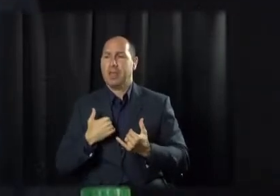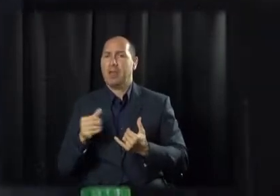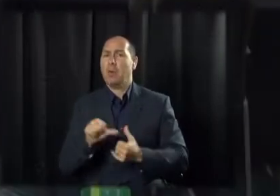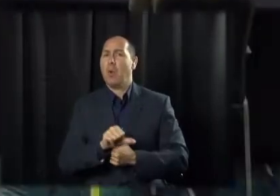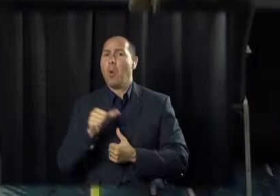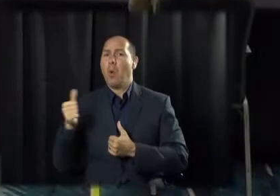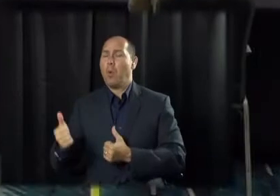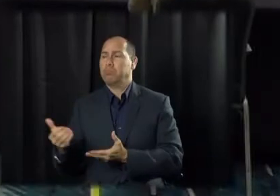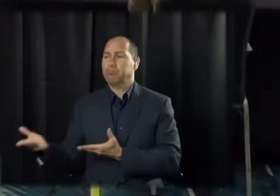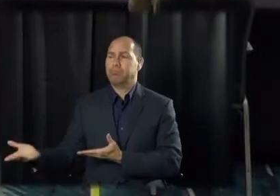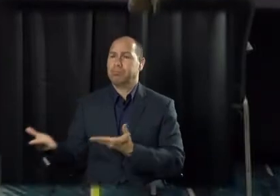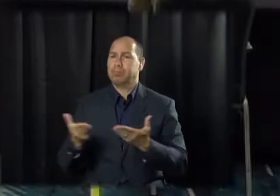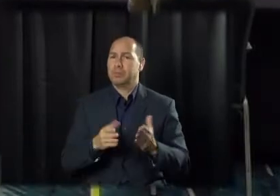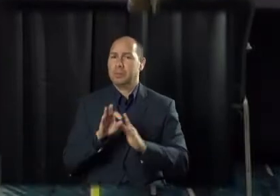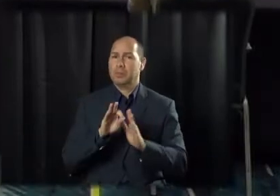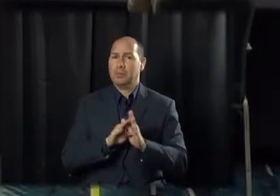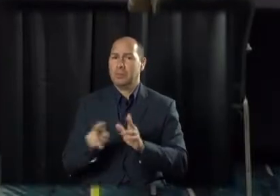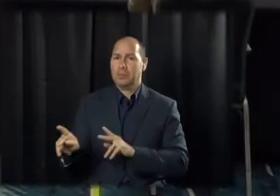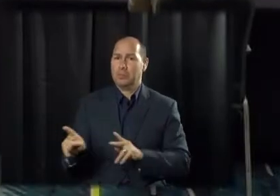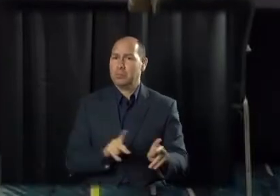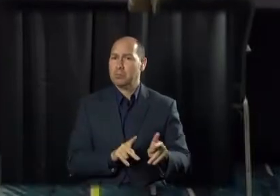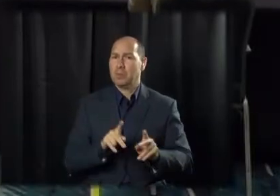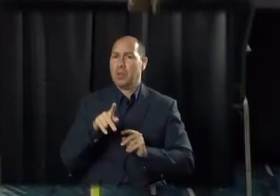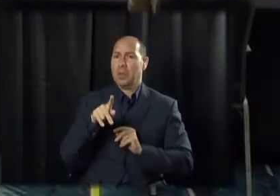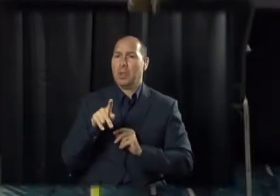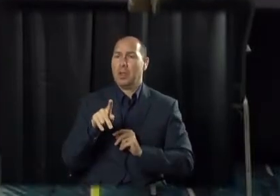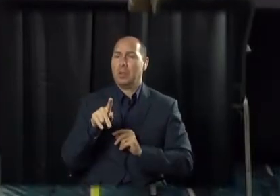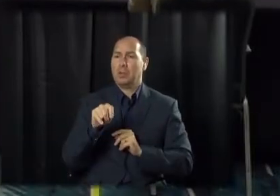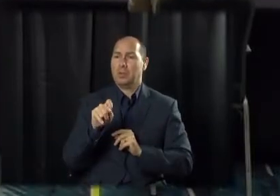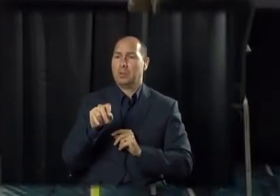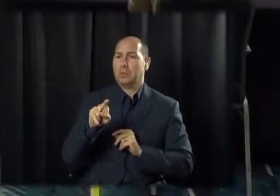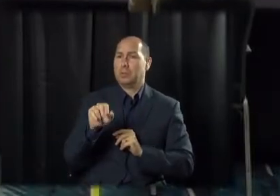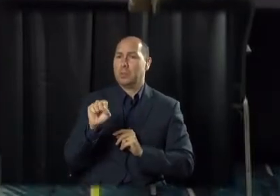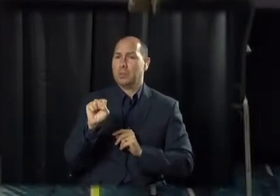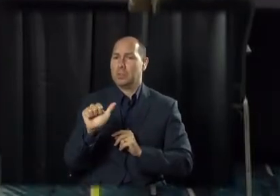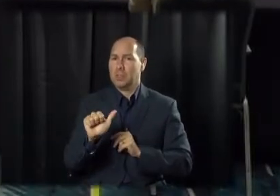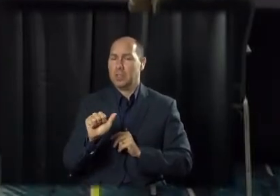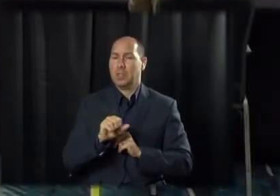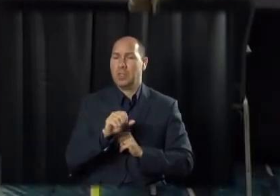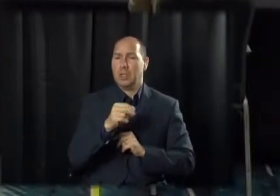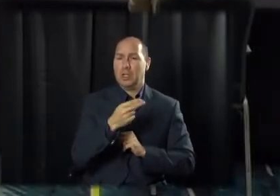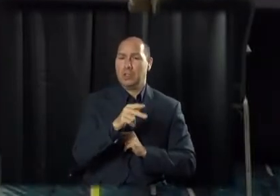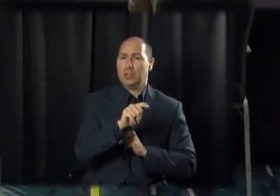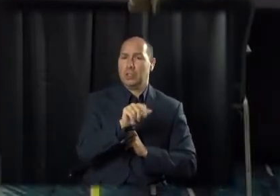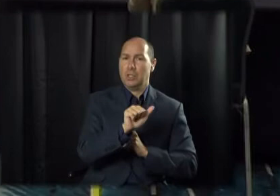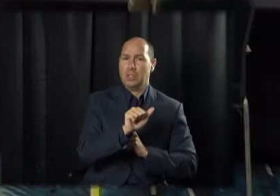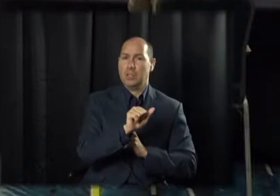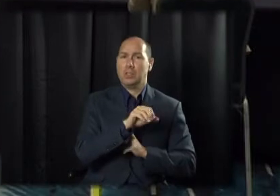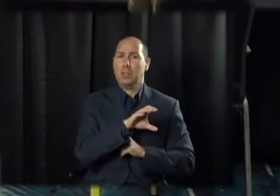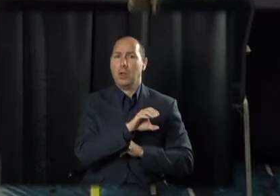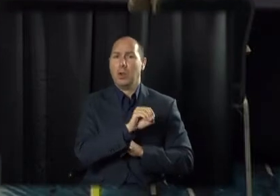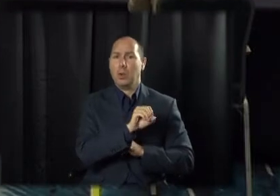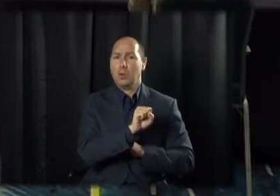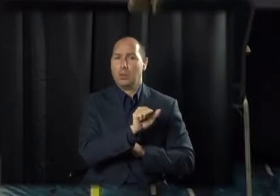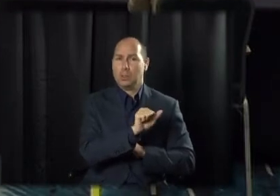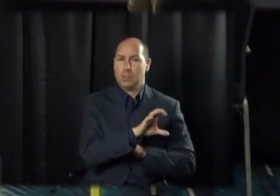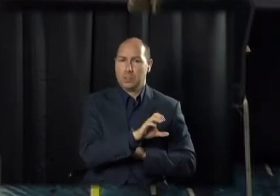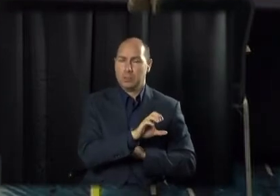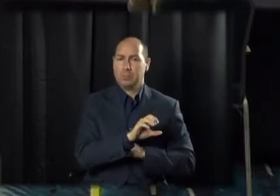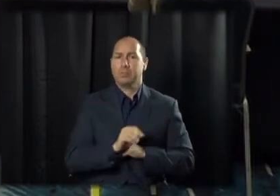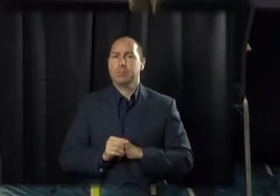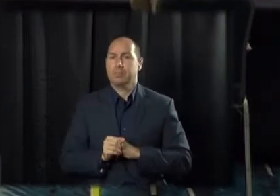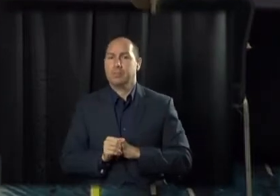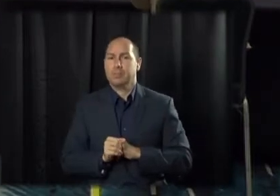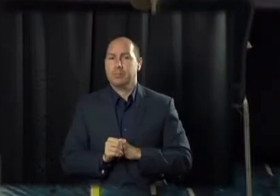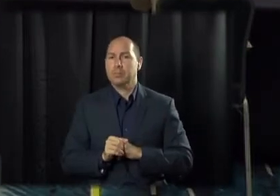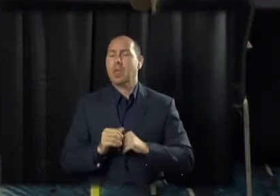and that is Prasa, HTA, and Kosak. So we'll start with Prasa, and we'll